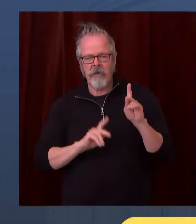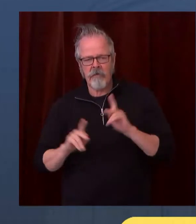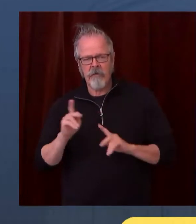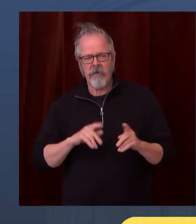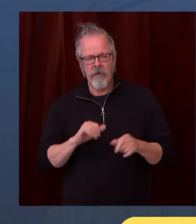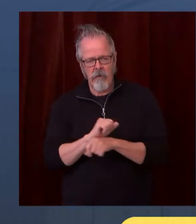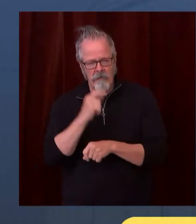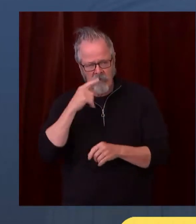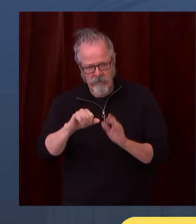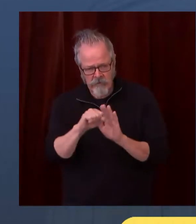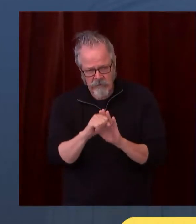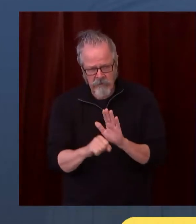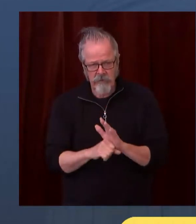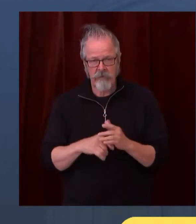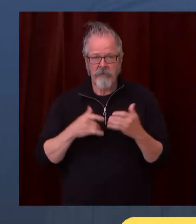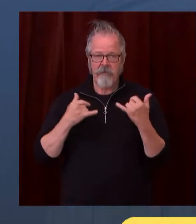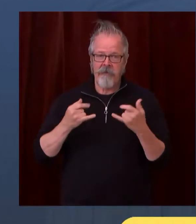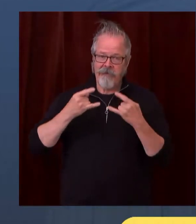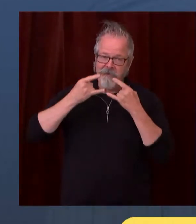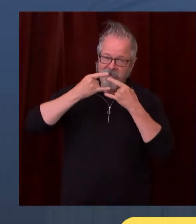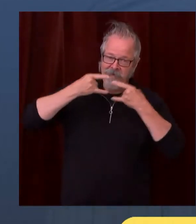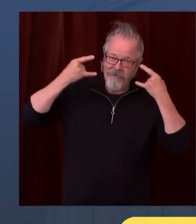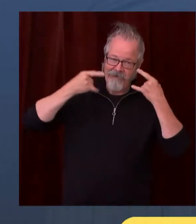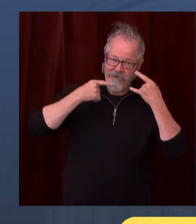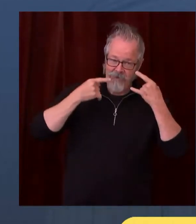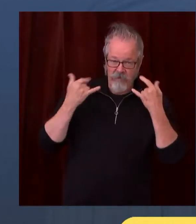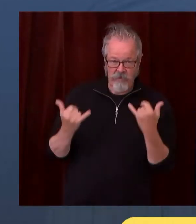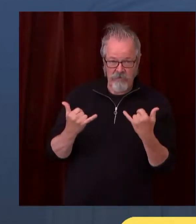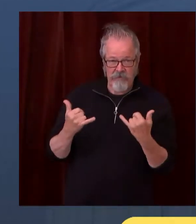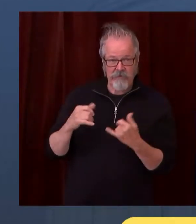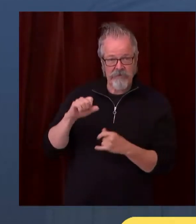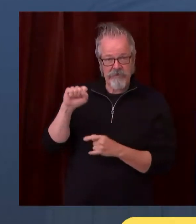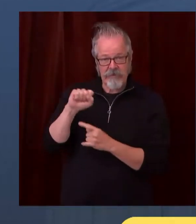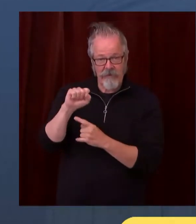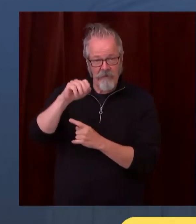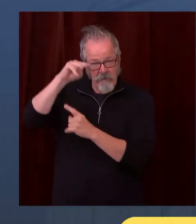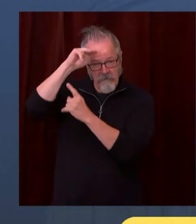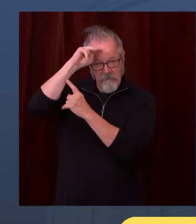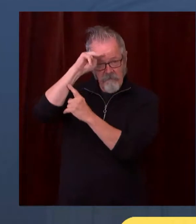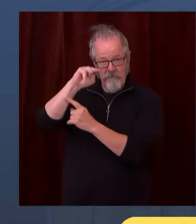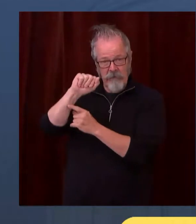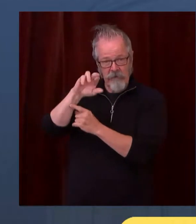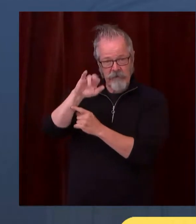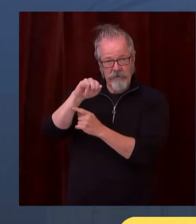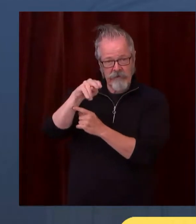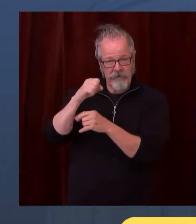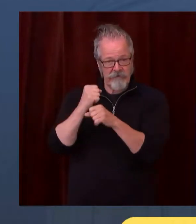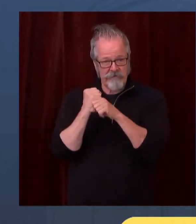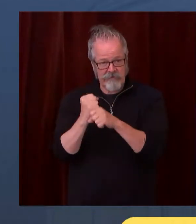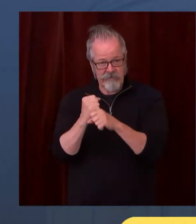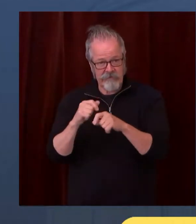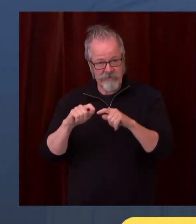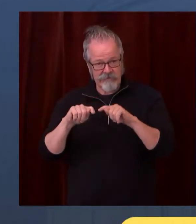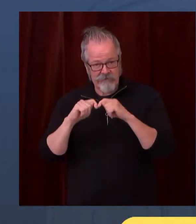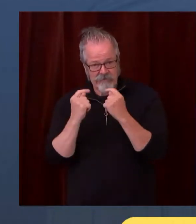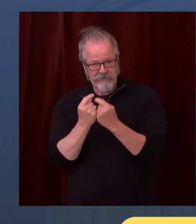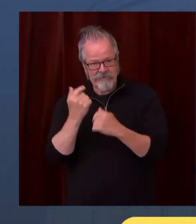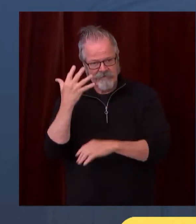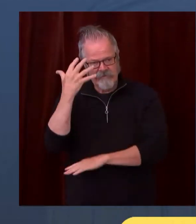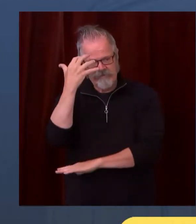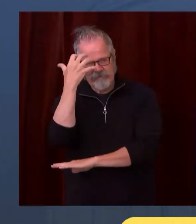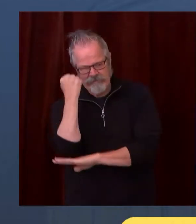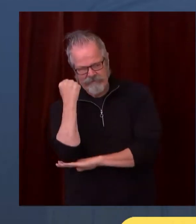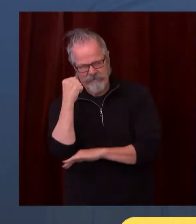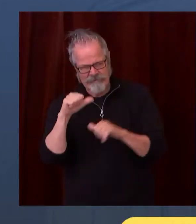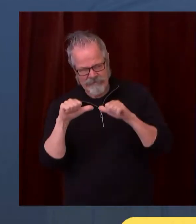Seattle Mariners. They literally would probably not have been here without Senator Gorton's efforts as an Attorney General and otherwise,